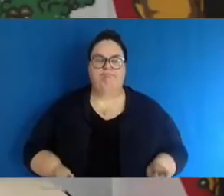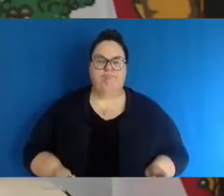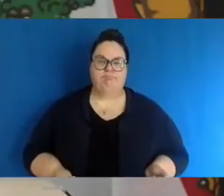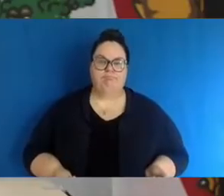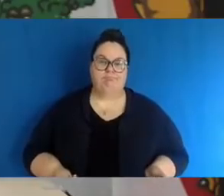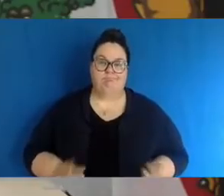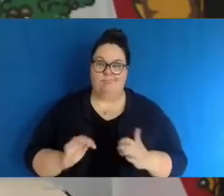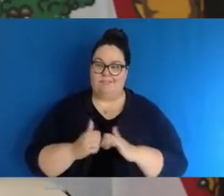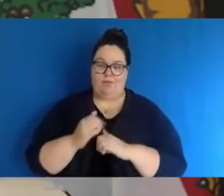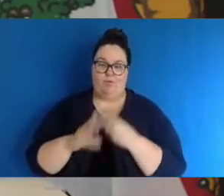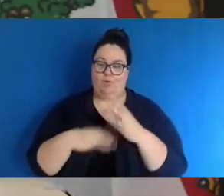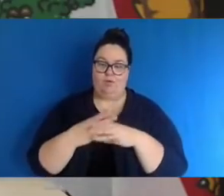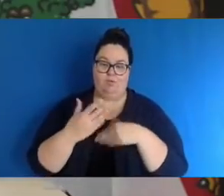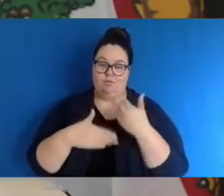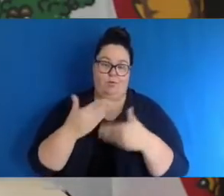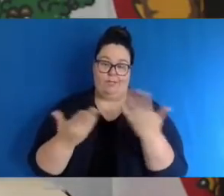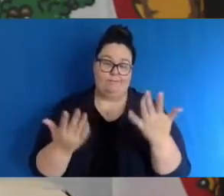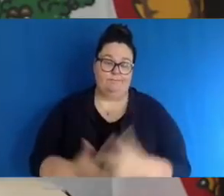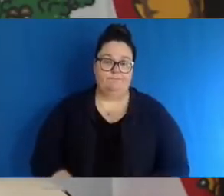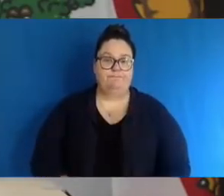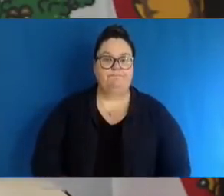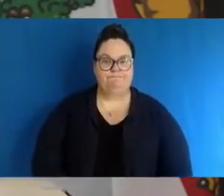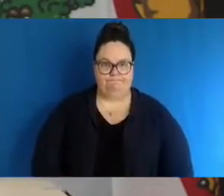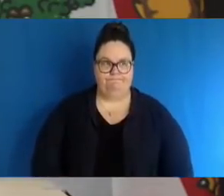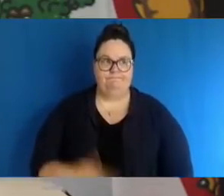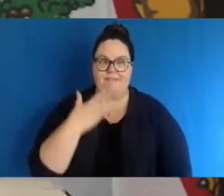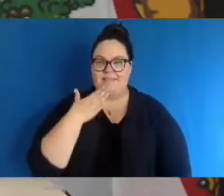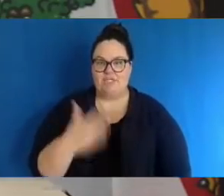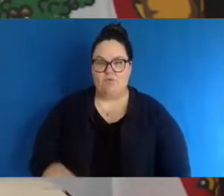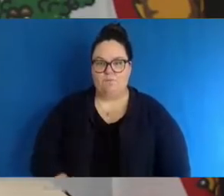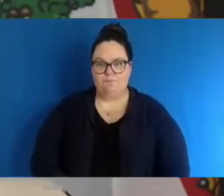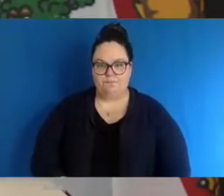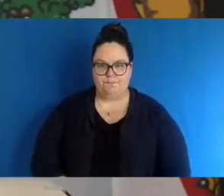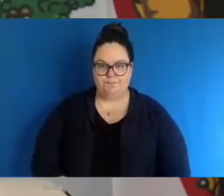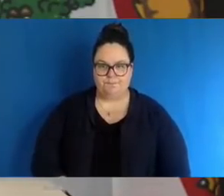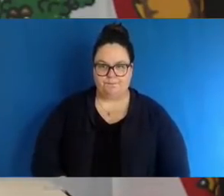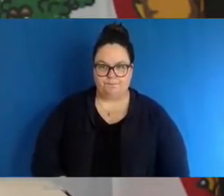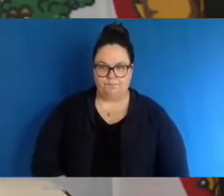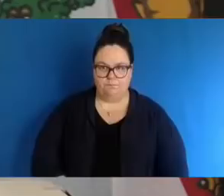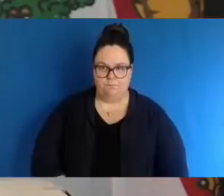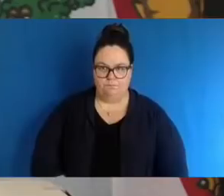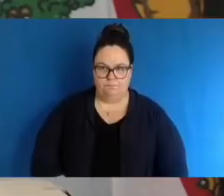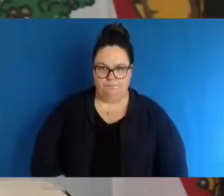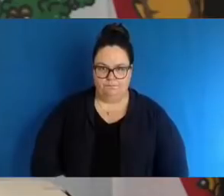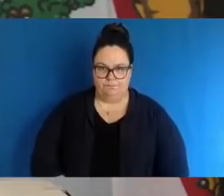the world is heading. Thank you very much. Thank you. Thank you.